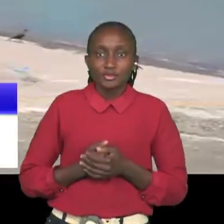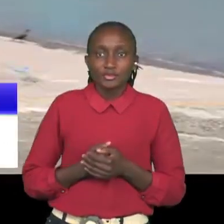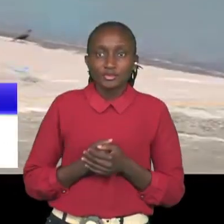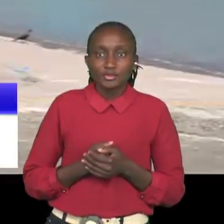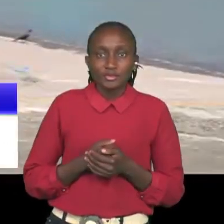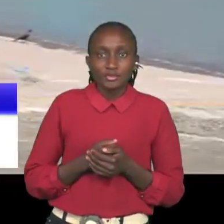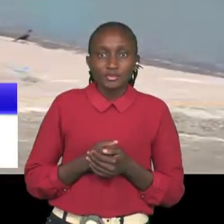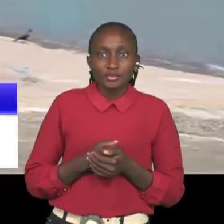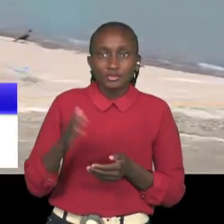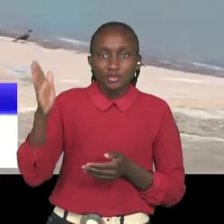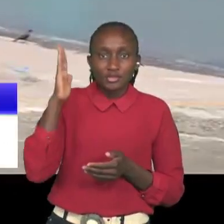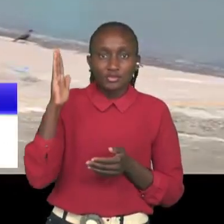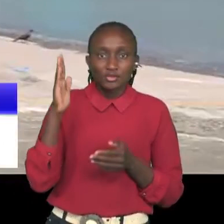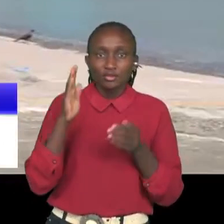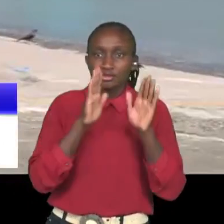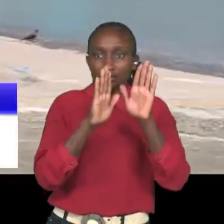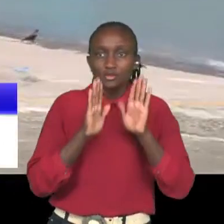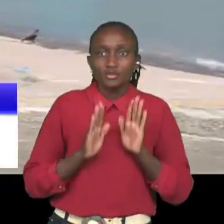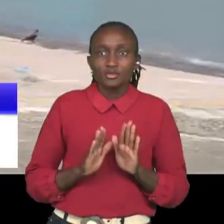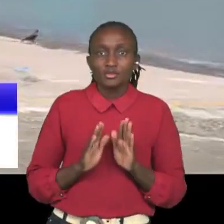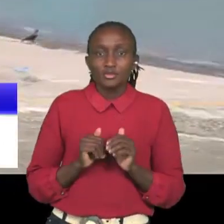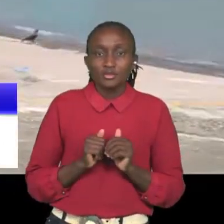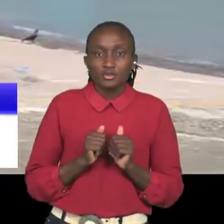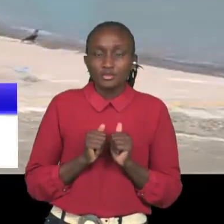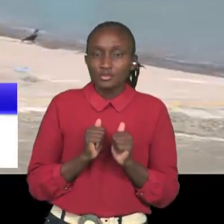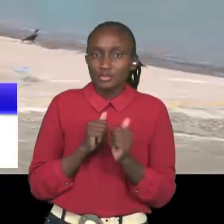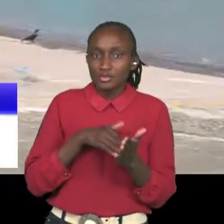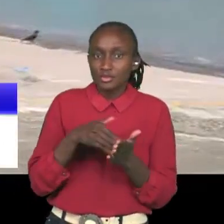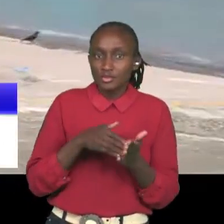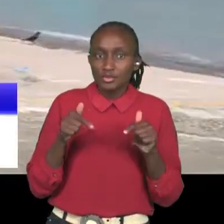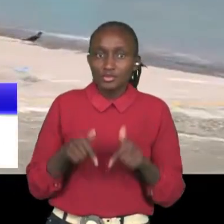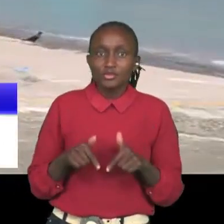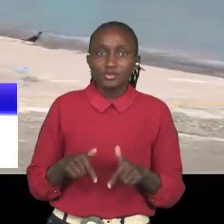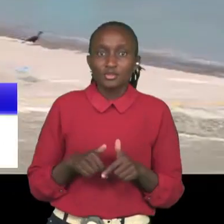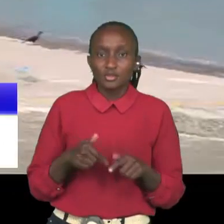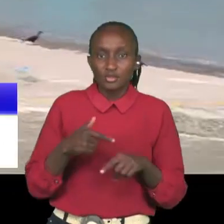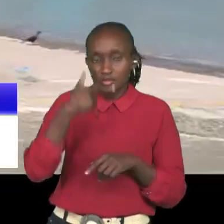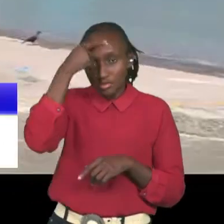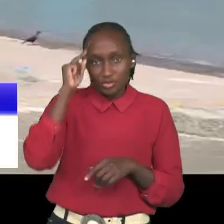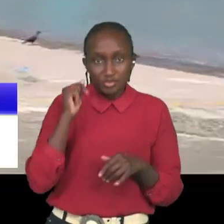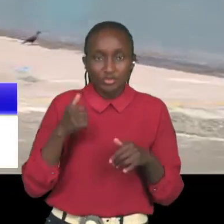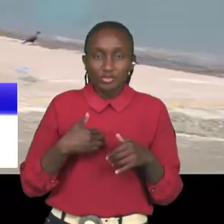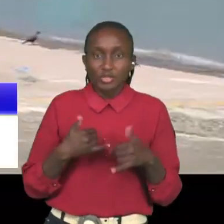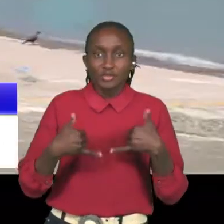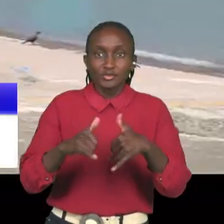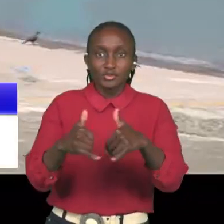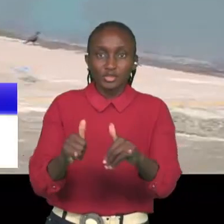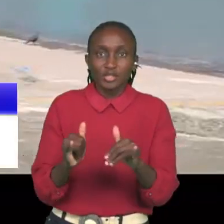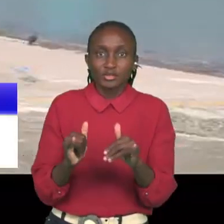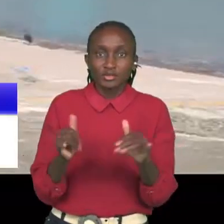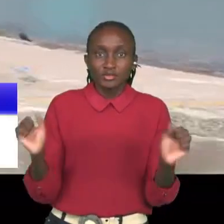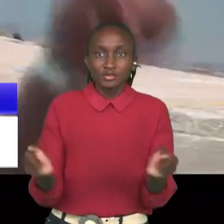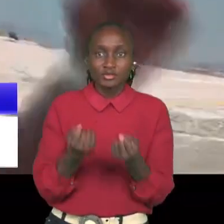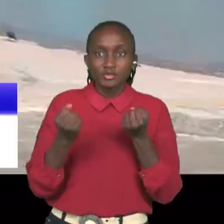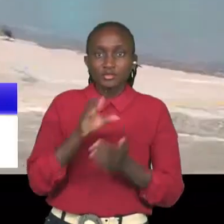usalama wa wakazi wa Likoni, minesema kwanza itakuwa ni hafifu hapo, kwa sababu tumejaribu kucreate rescue center